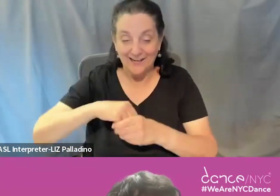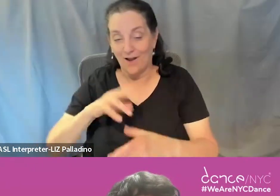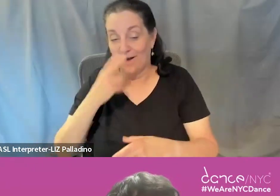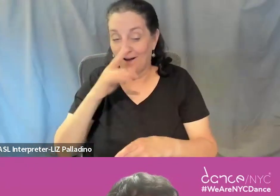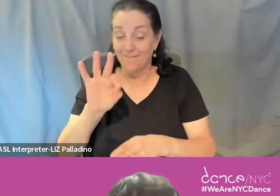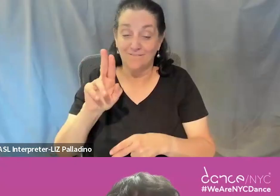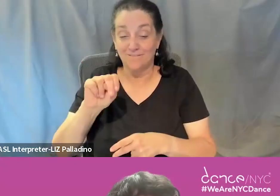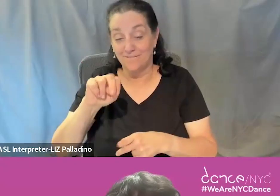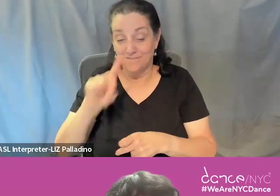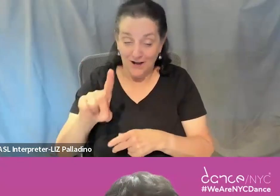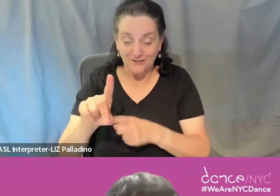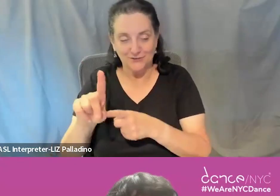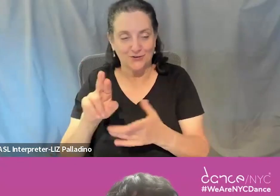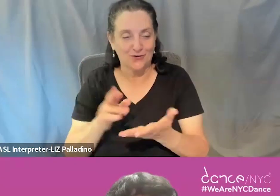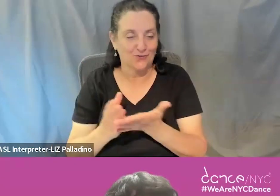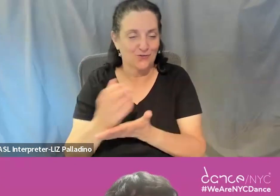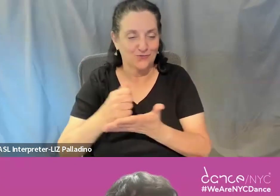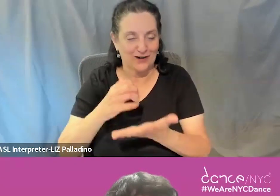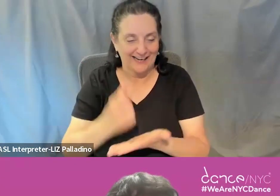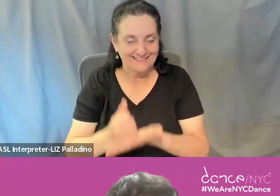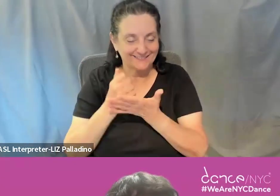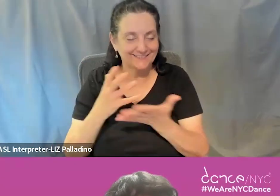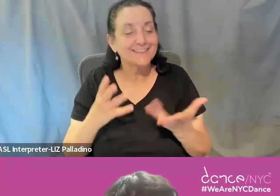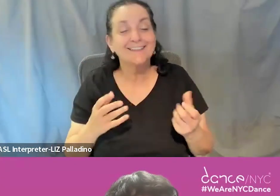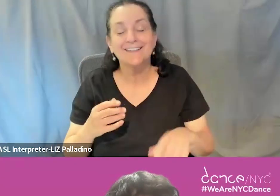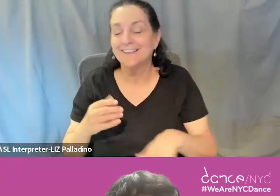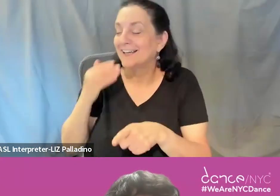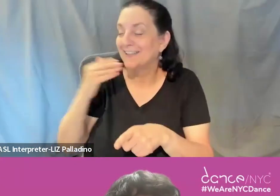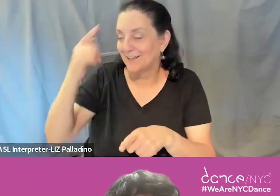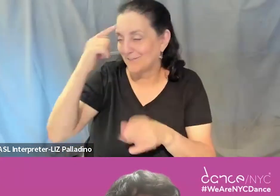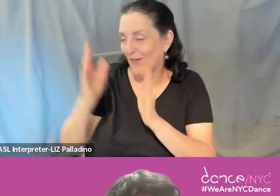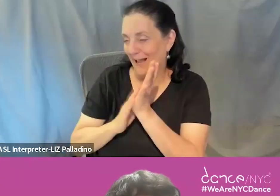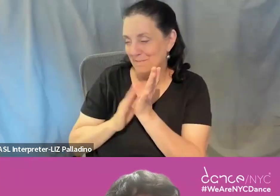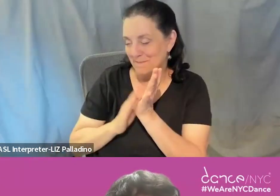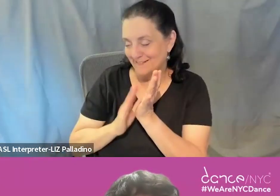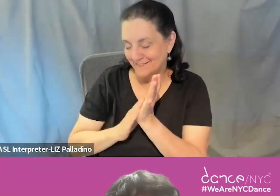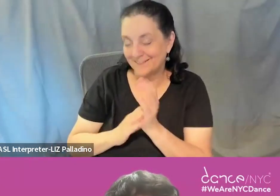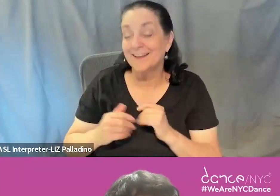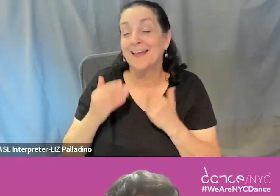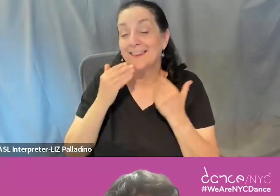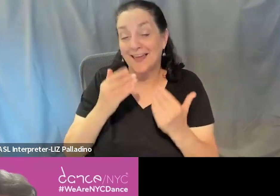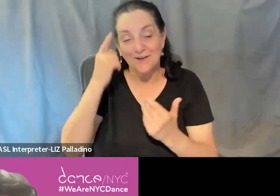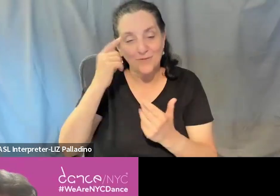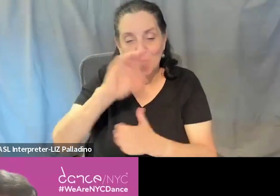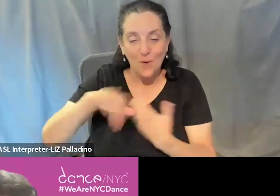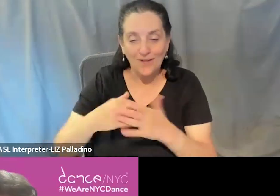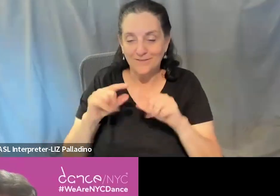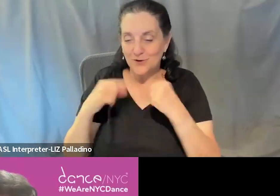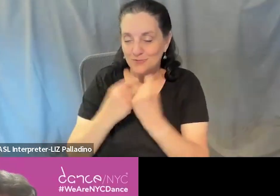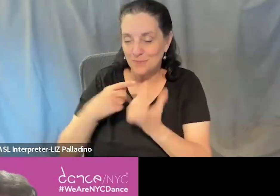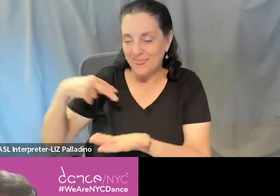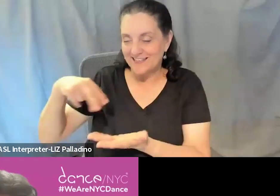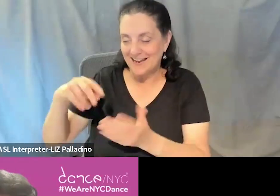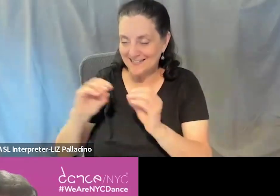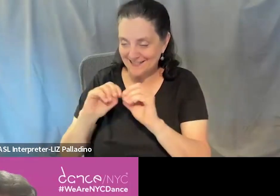thank you so much. Highest compliment, and so grateful for the invitation from Raquel, Maya, the rest of the dance team. It is